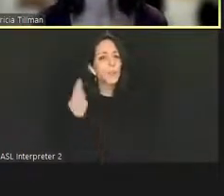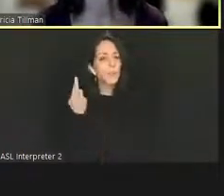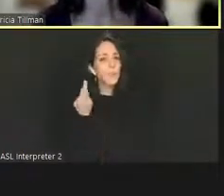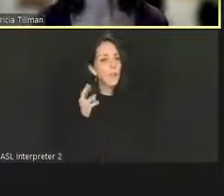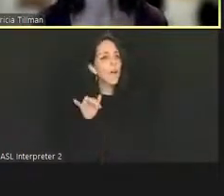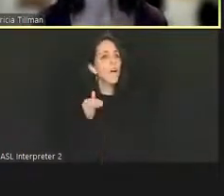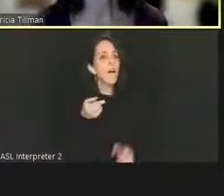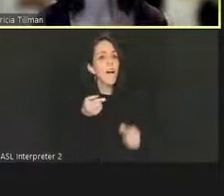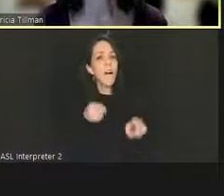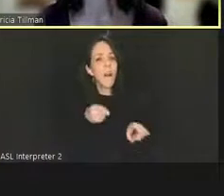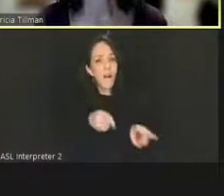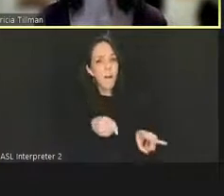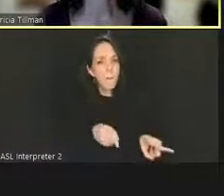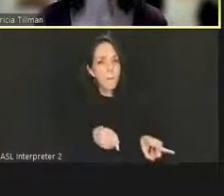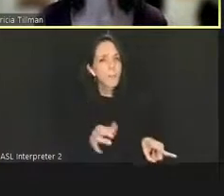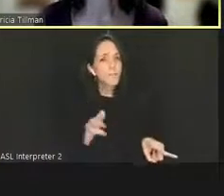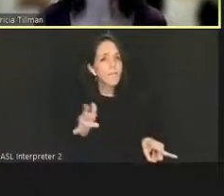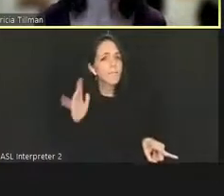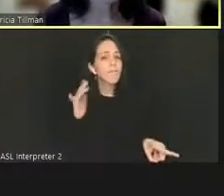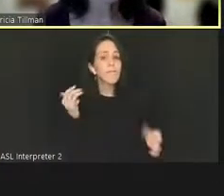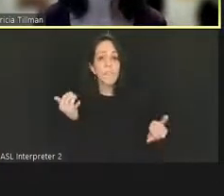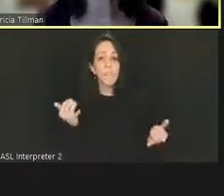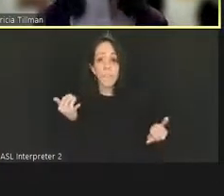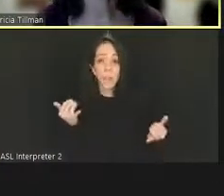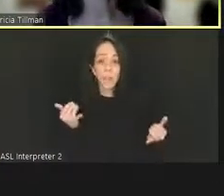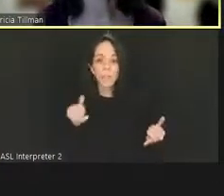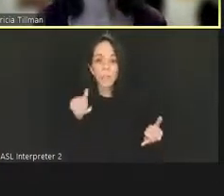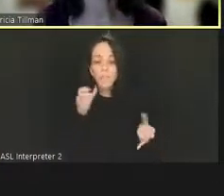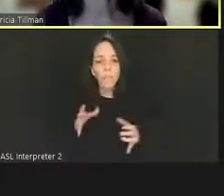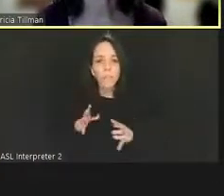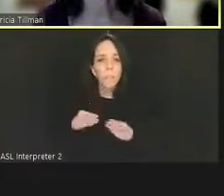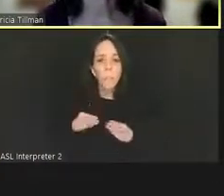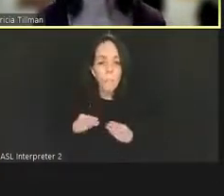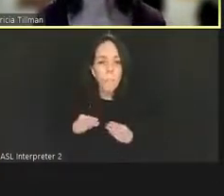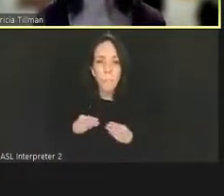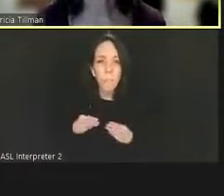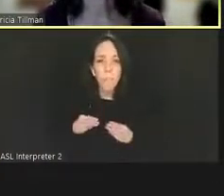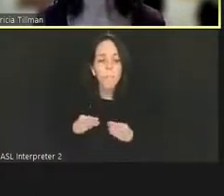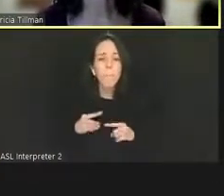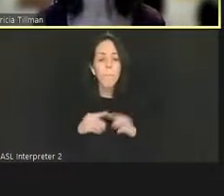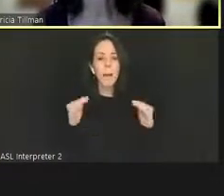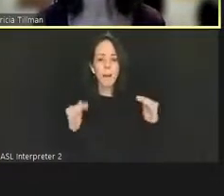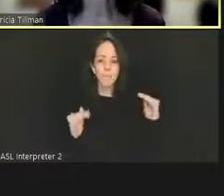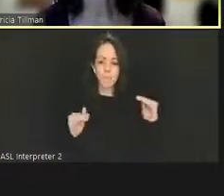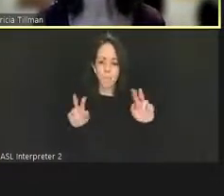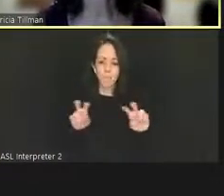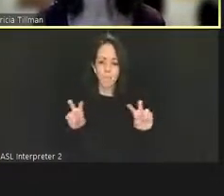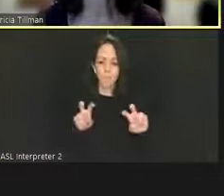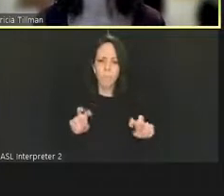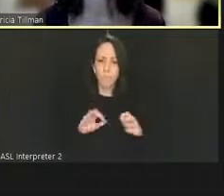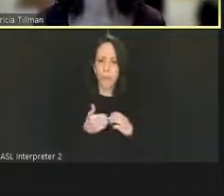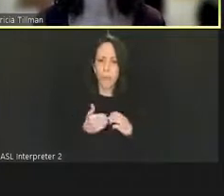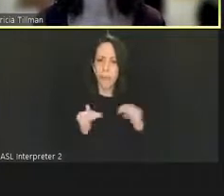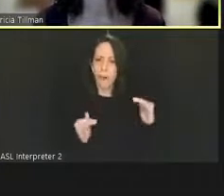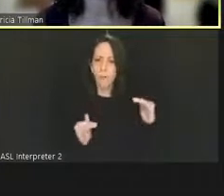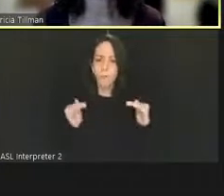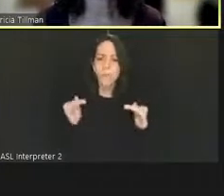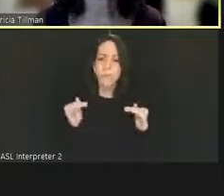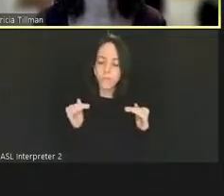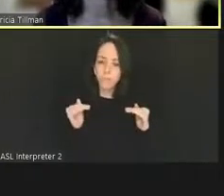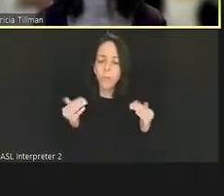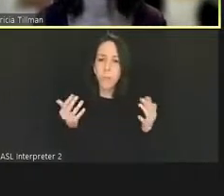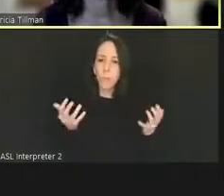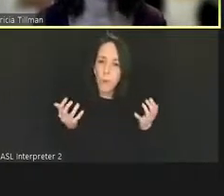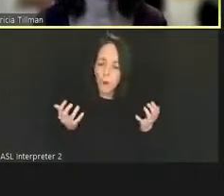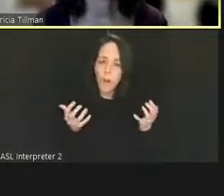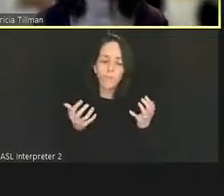practice from just tolerating inequality to actively seeking to